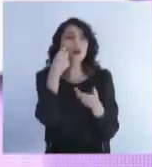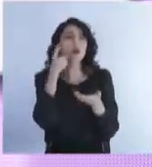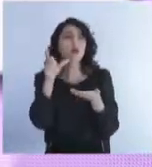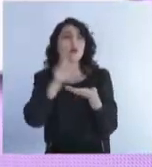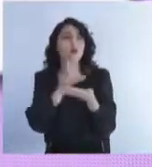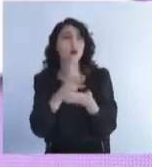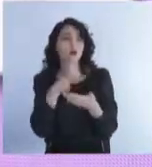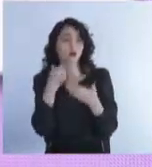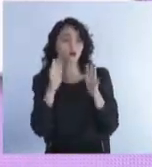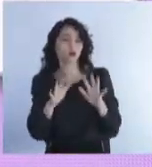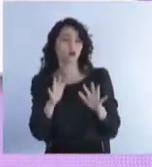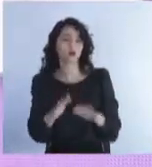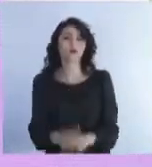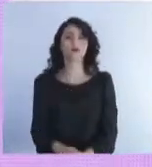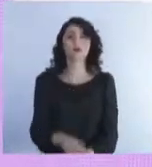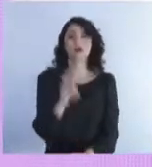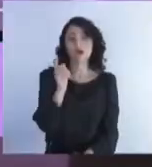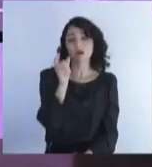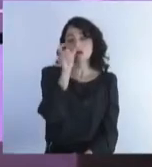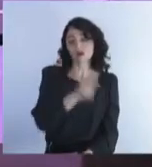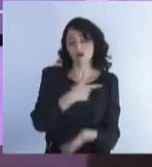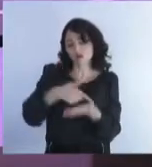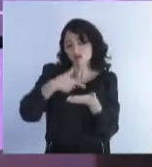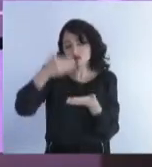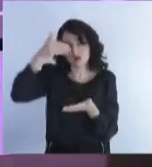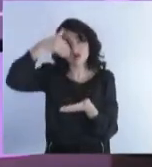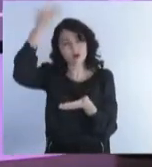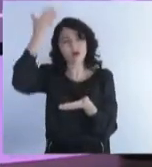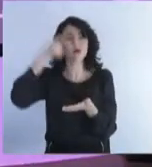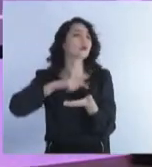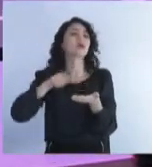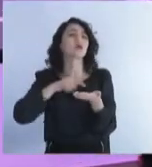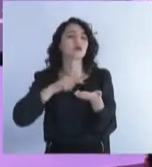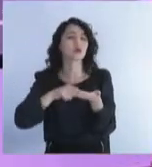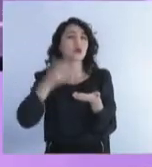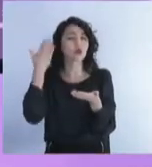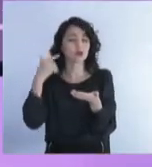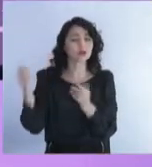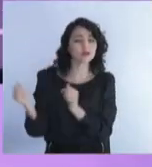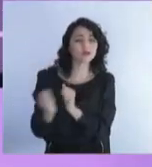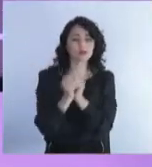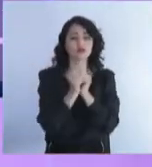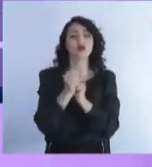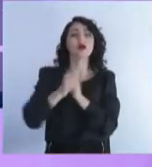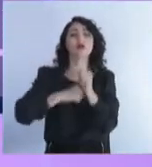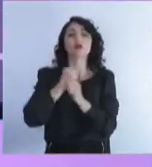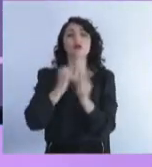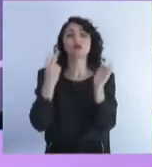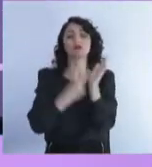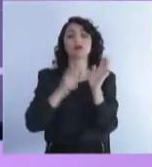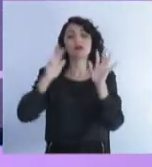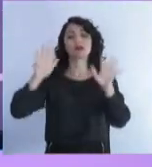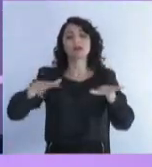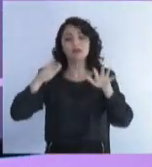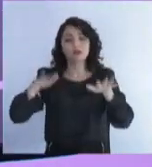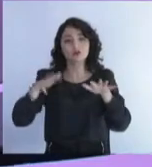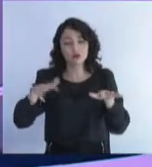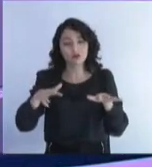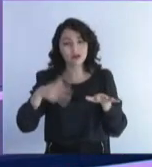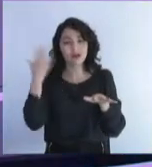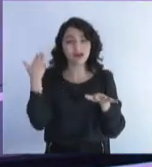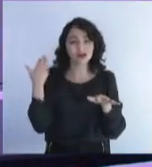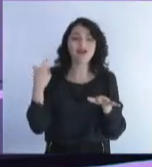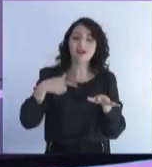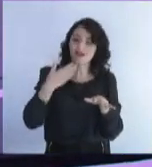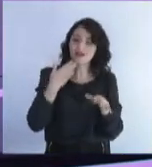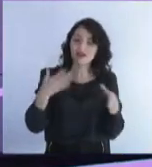el renombrado escritor y ganador del Pulitzer, Thomas Friedman, nos acompañó en 2019 en Innovación 2050 y hoy